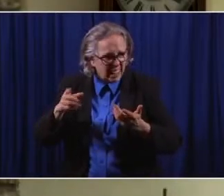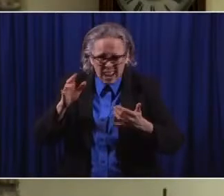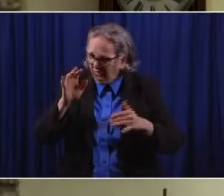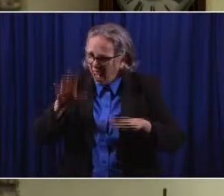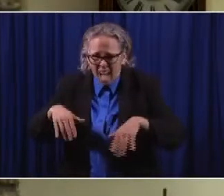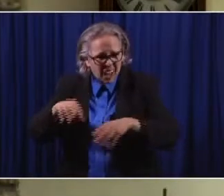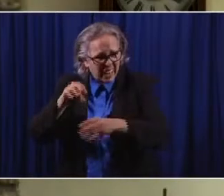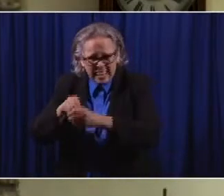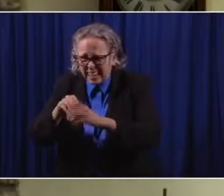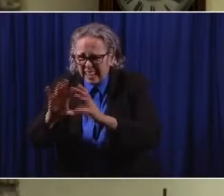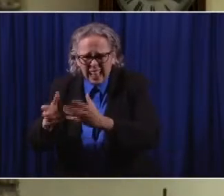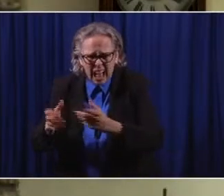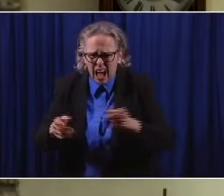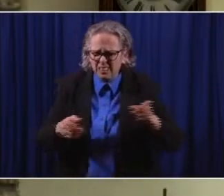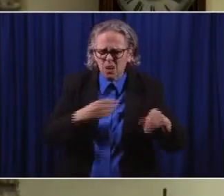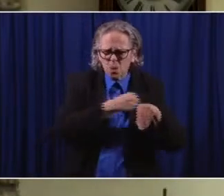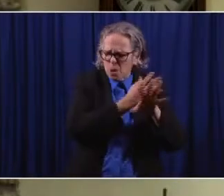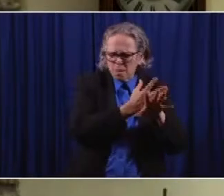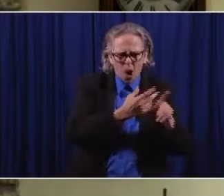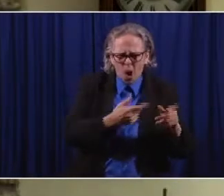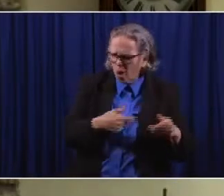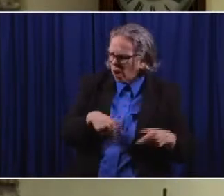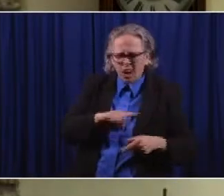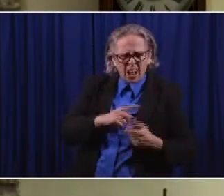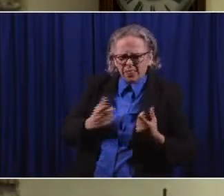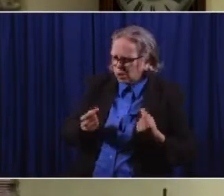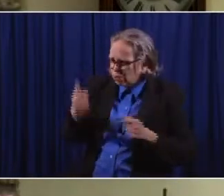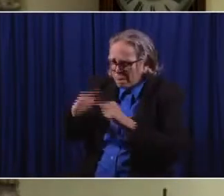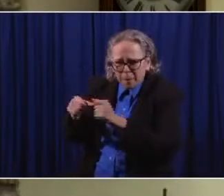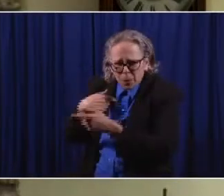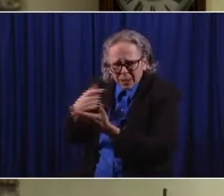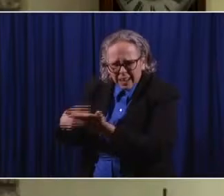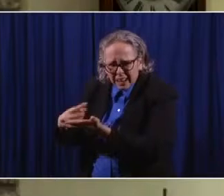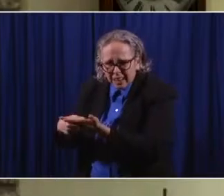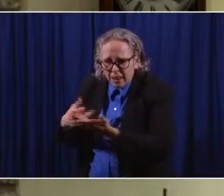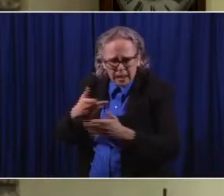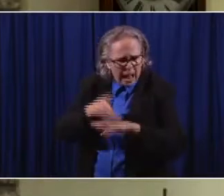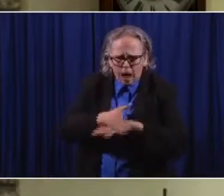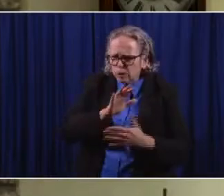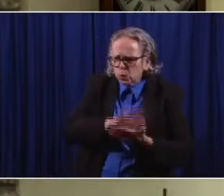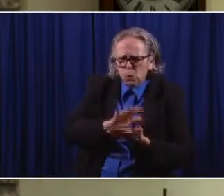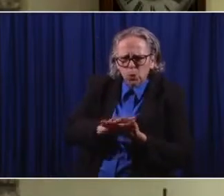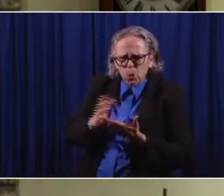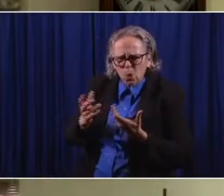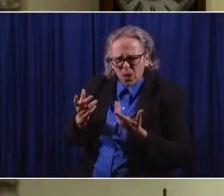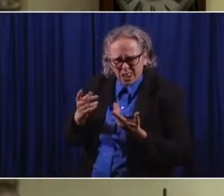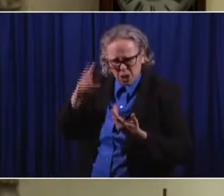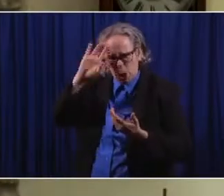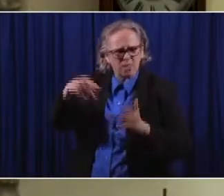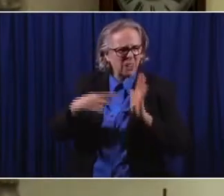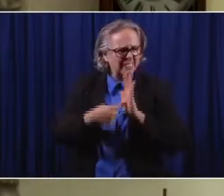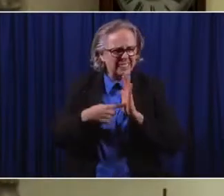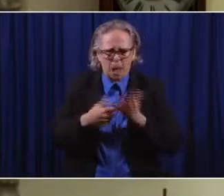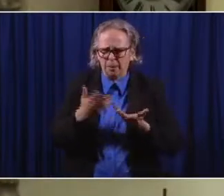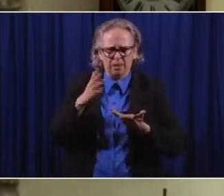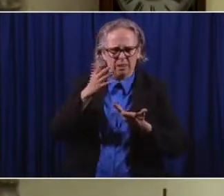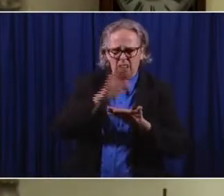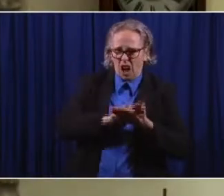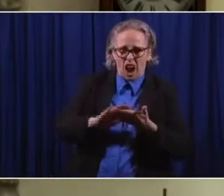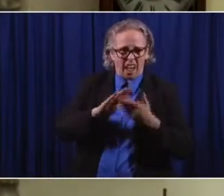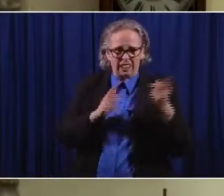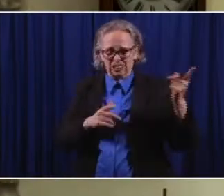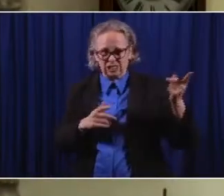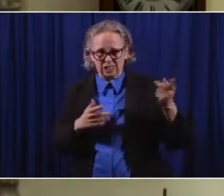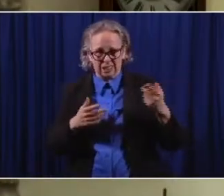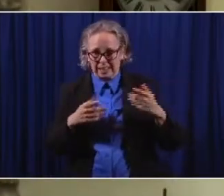One of the things that we have seen, one of the challenges for college students and for adults and all of us is, when we're not